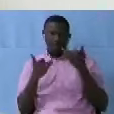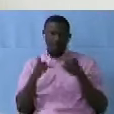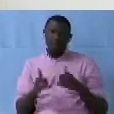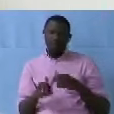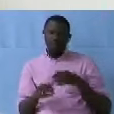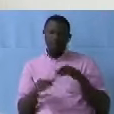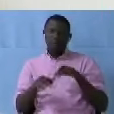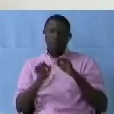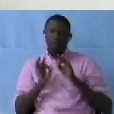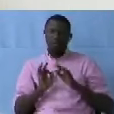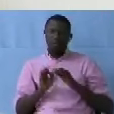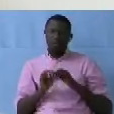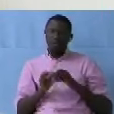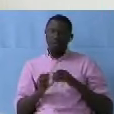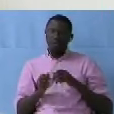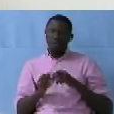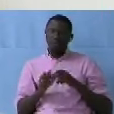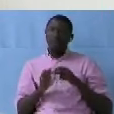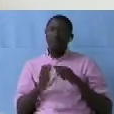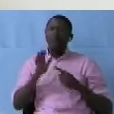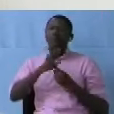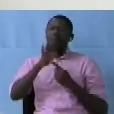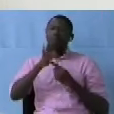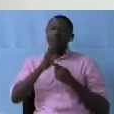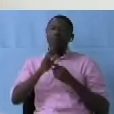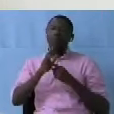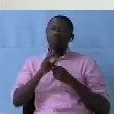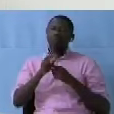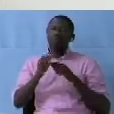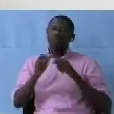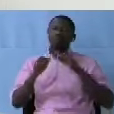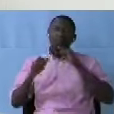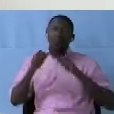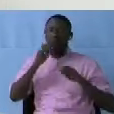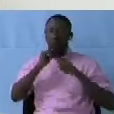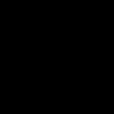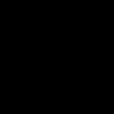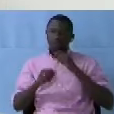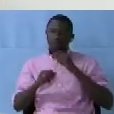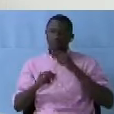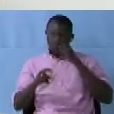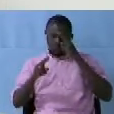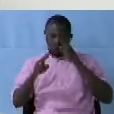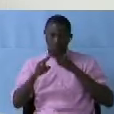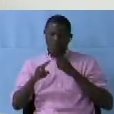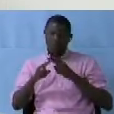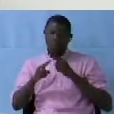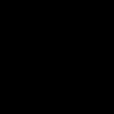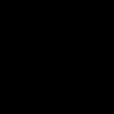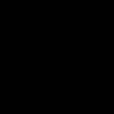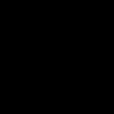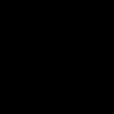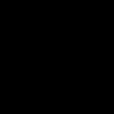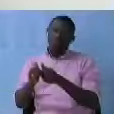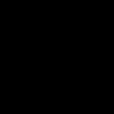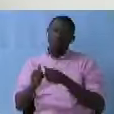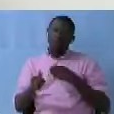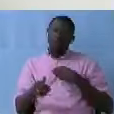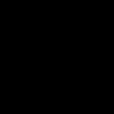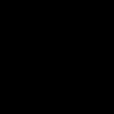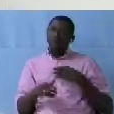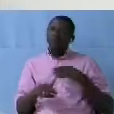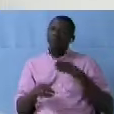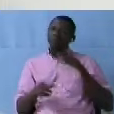necessary professional precaution, and they have subjected themselves,